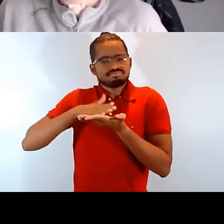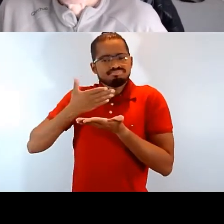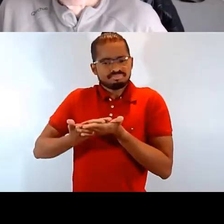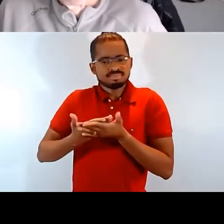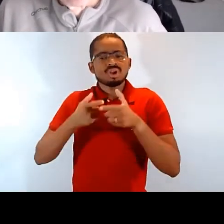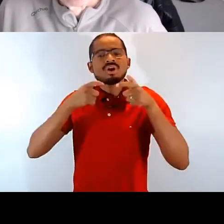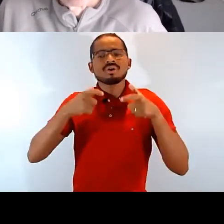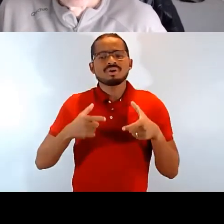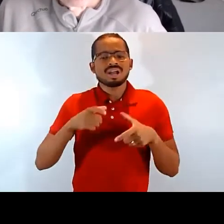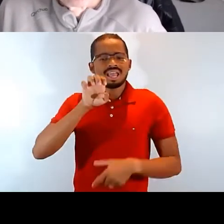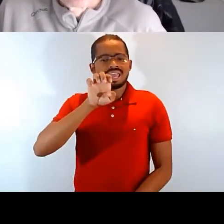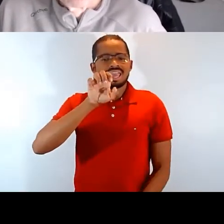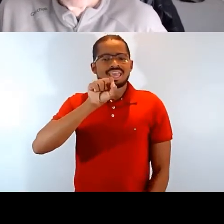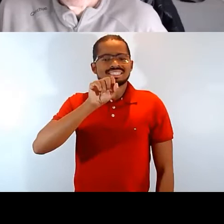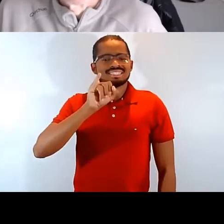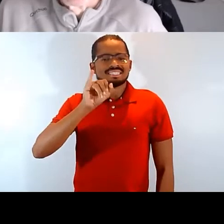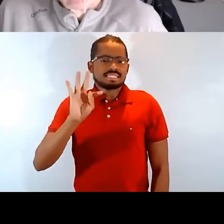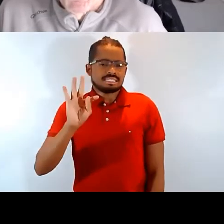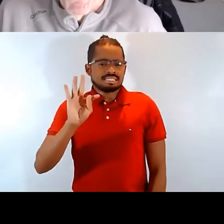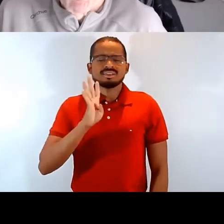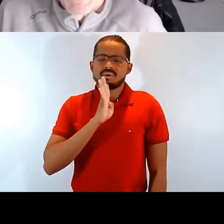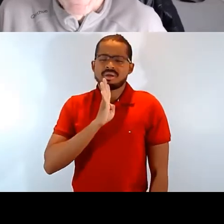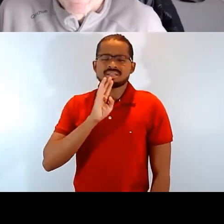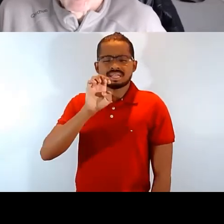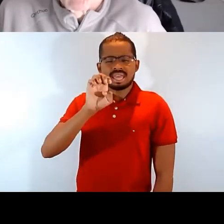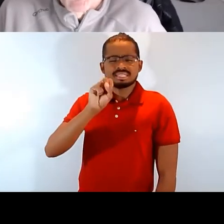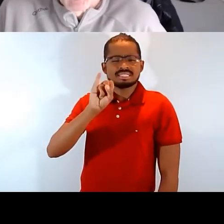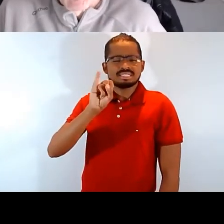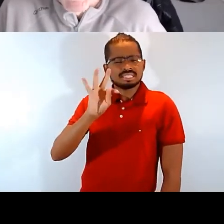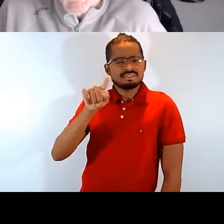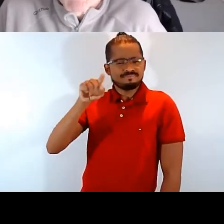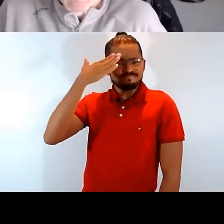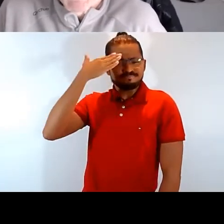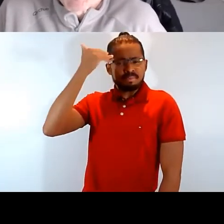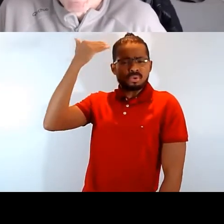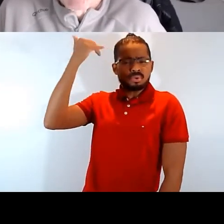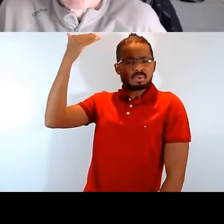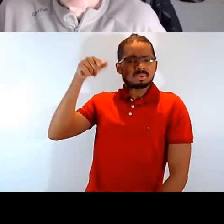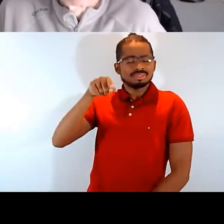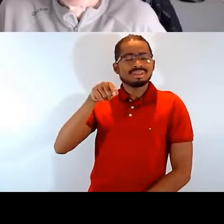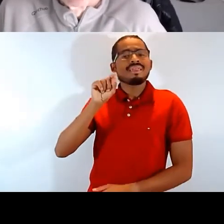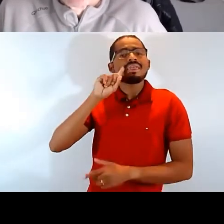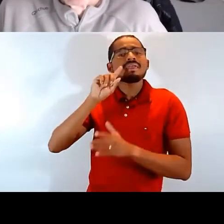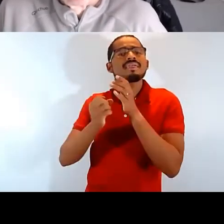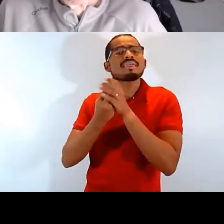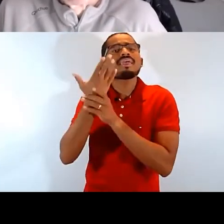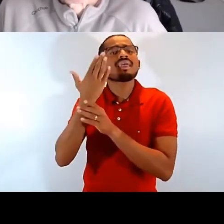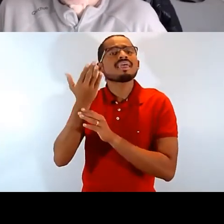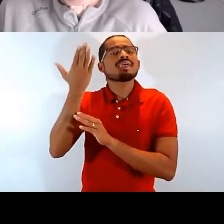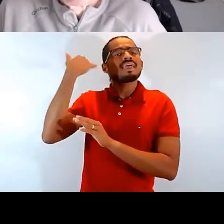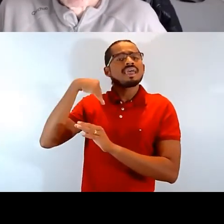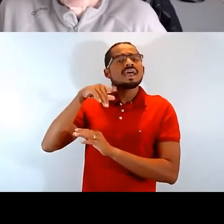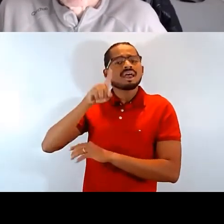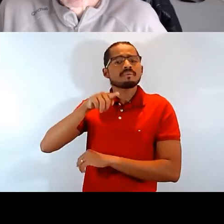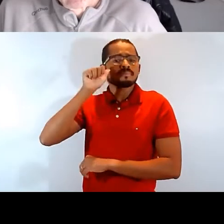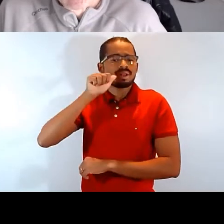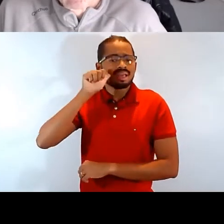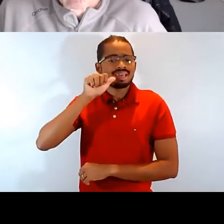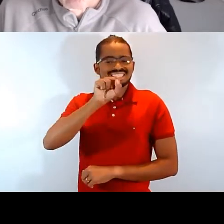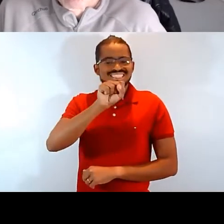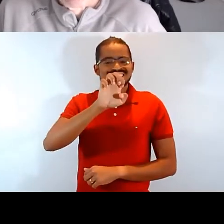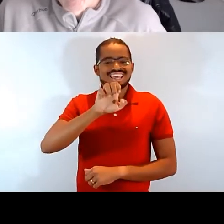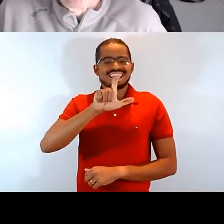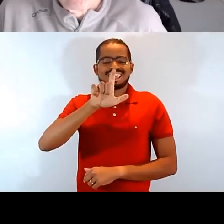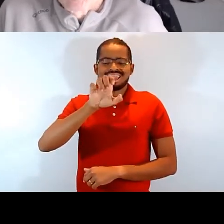It's the big leader of ESIT was Seleskovich at that time, and she was closely